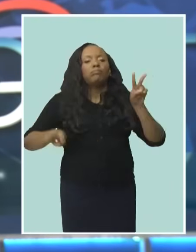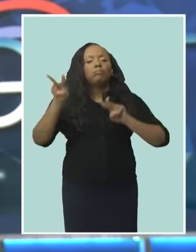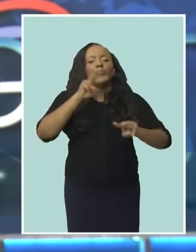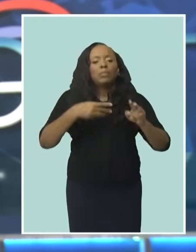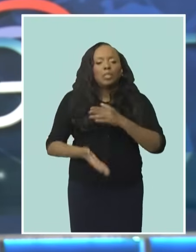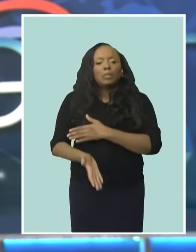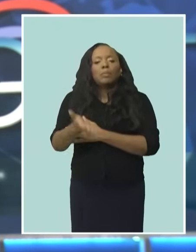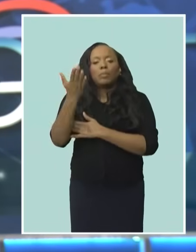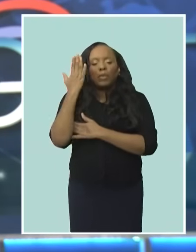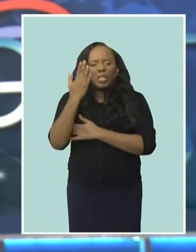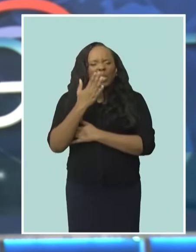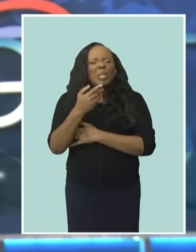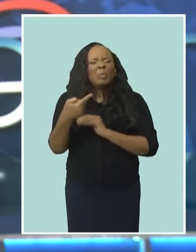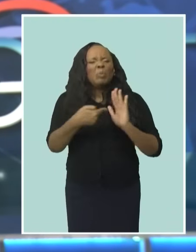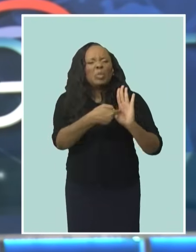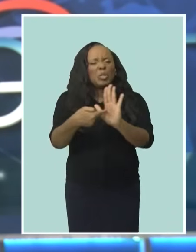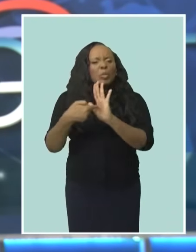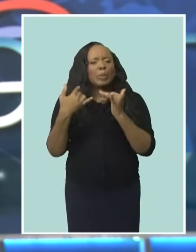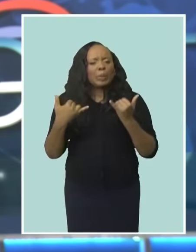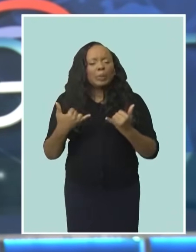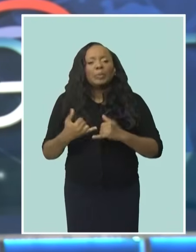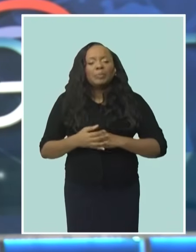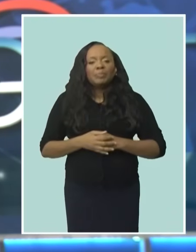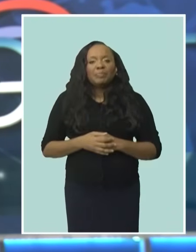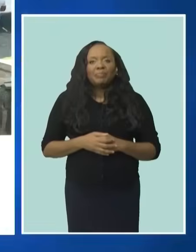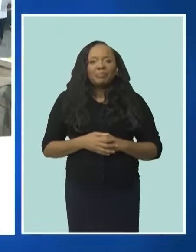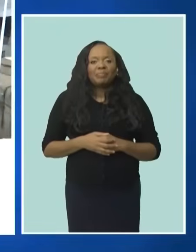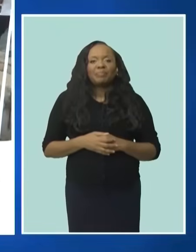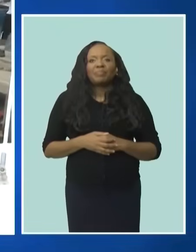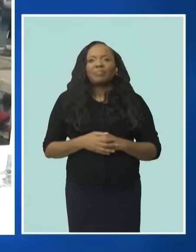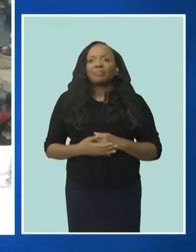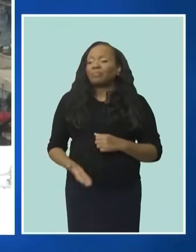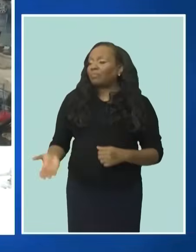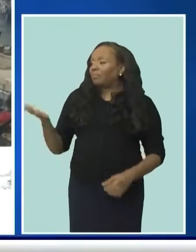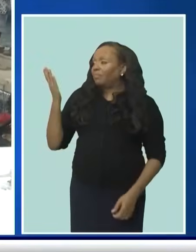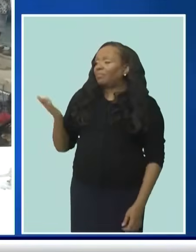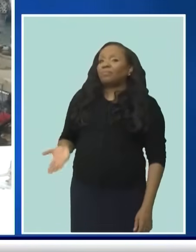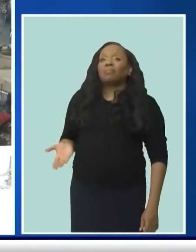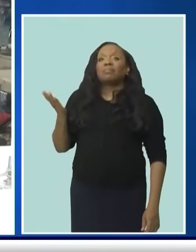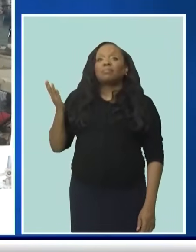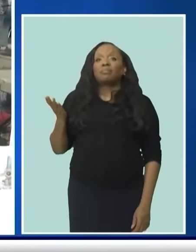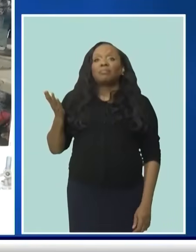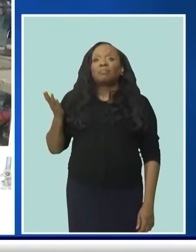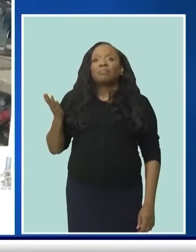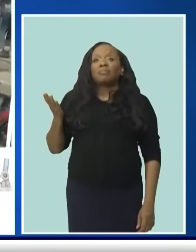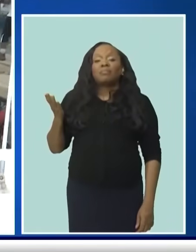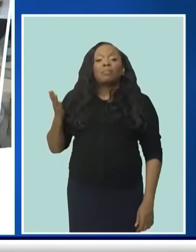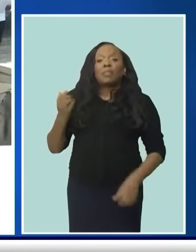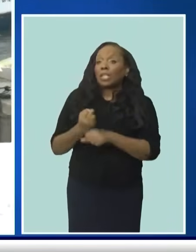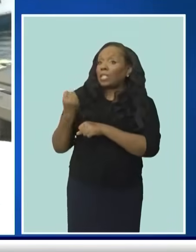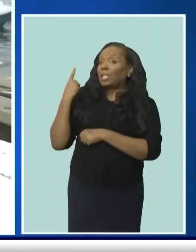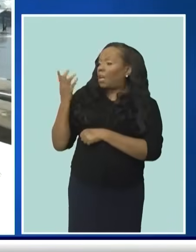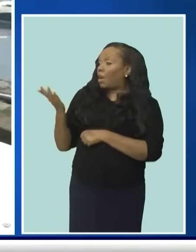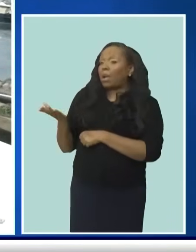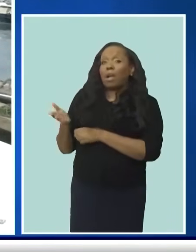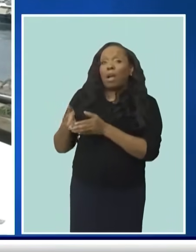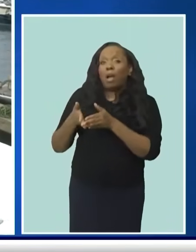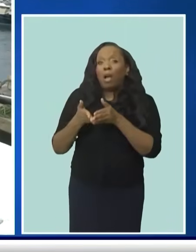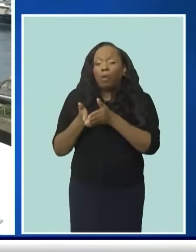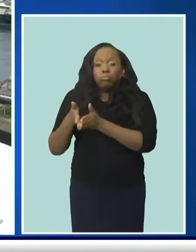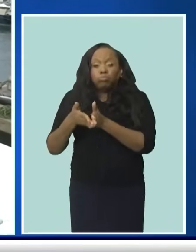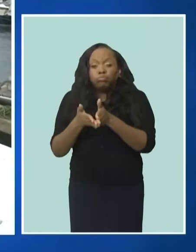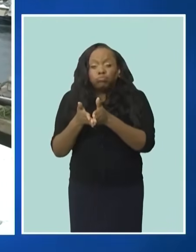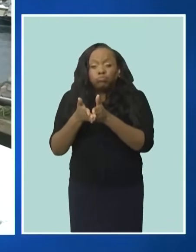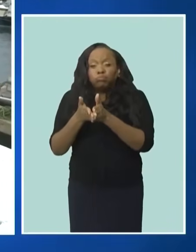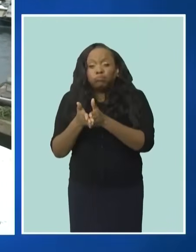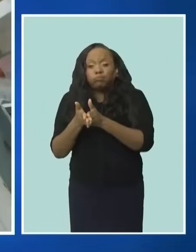Complex. Anesta Henry has that update. This was what the island's fishing fleet looked like 1 year ago after Hurricane